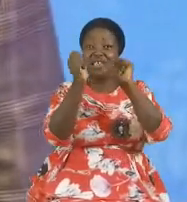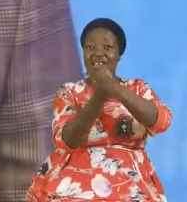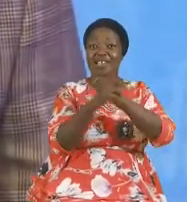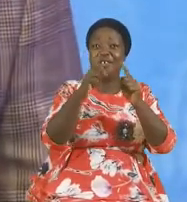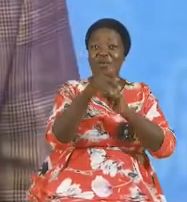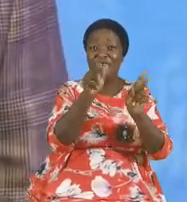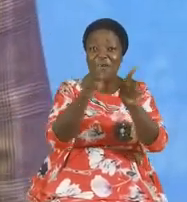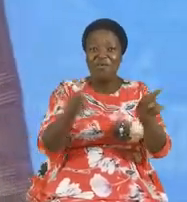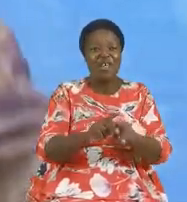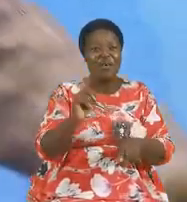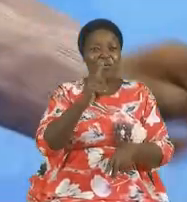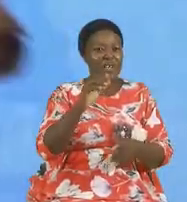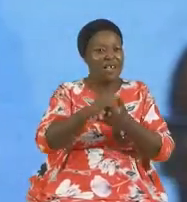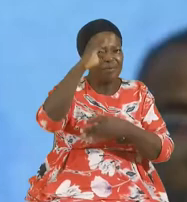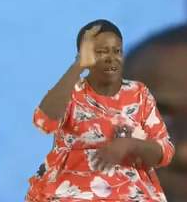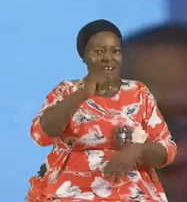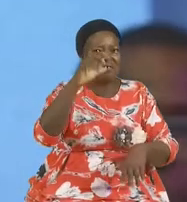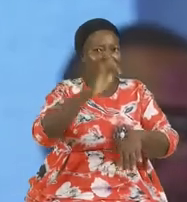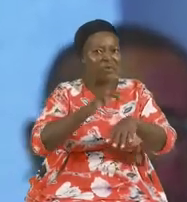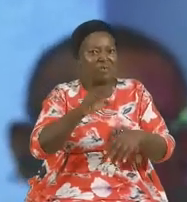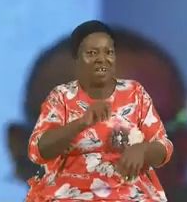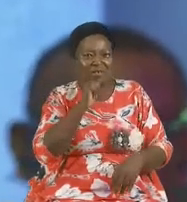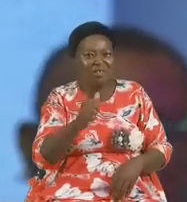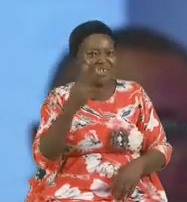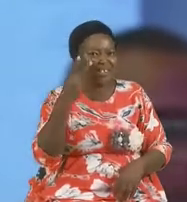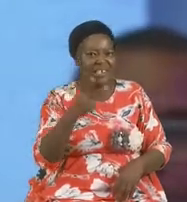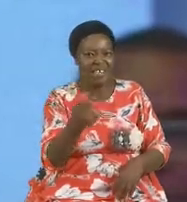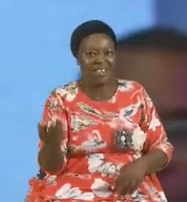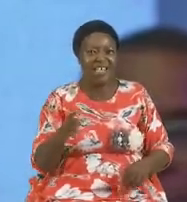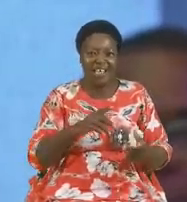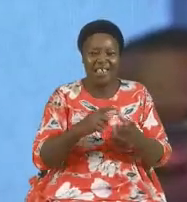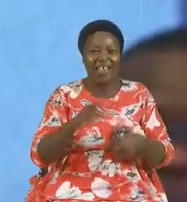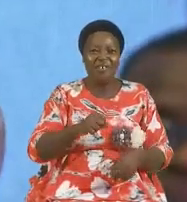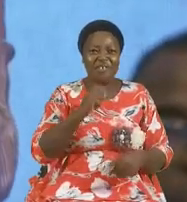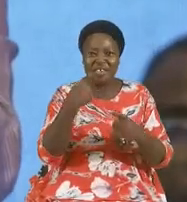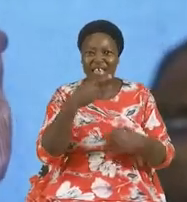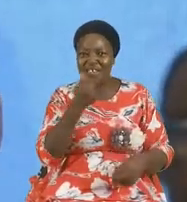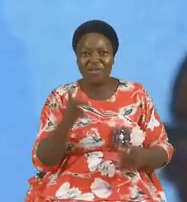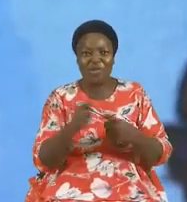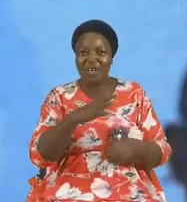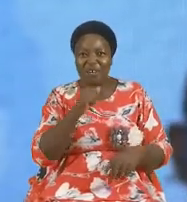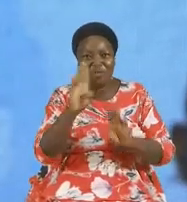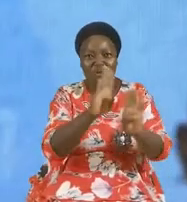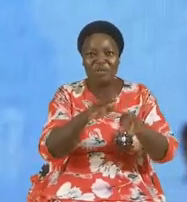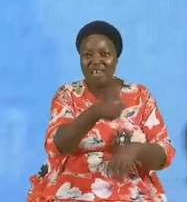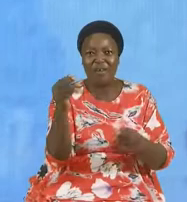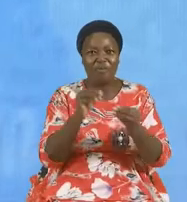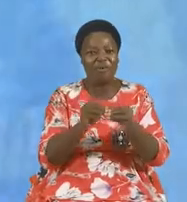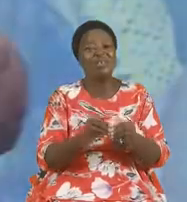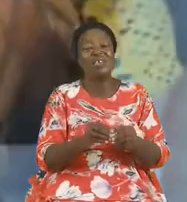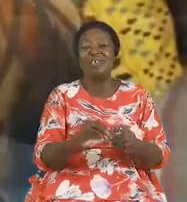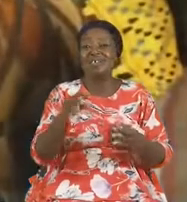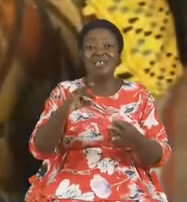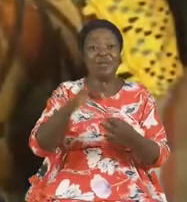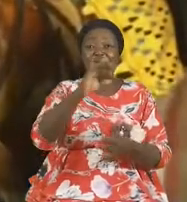power of that man, and you are translated to a place where he cannot touch you, he cannot say anything to you,